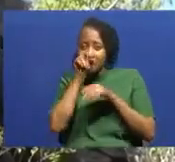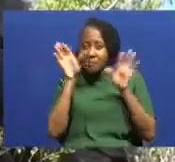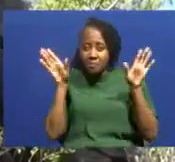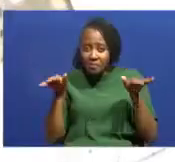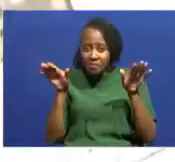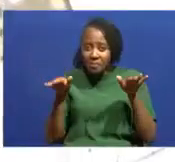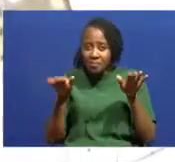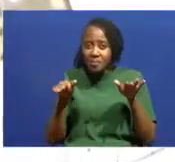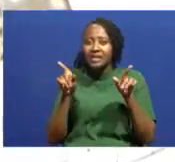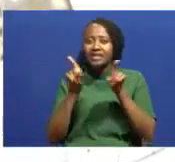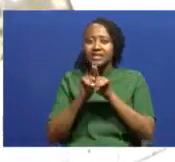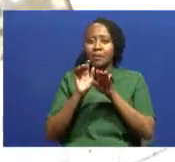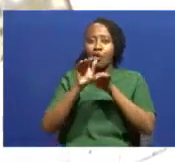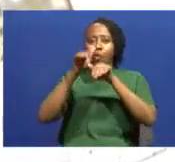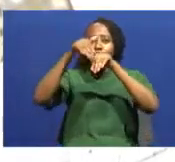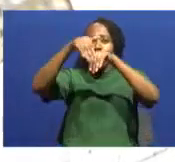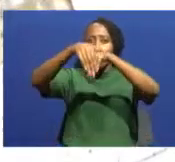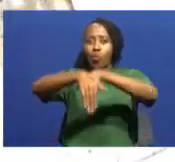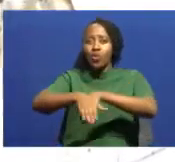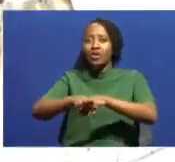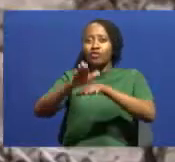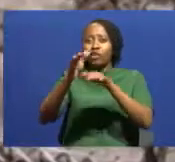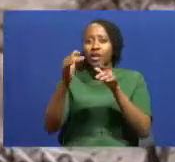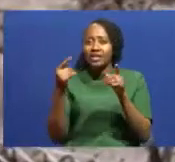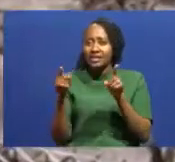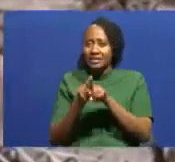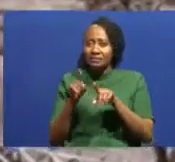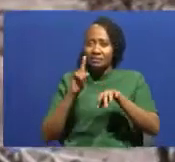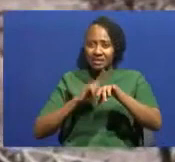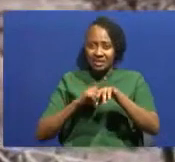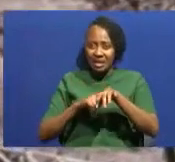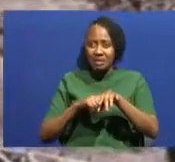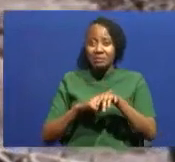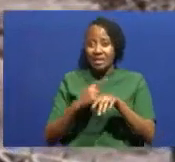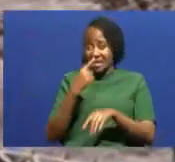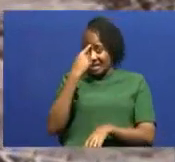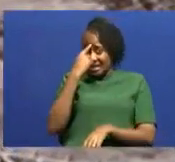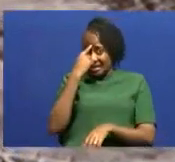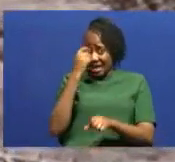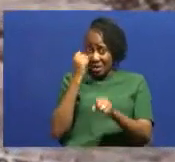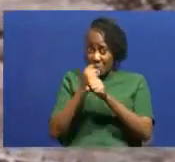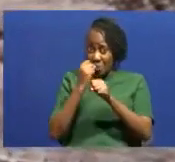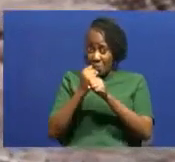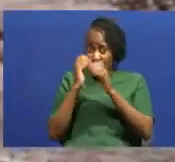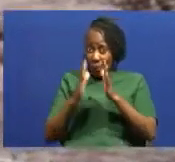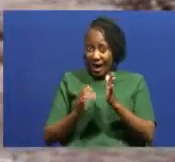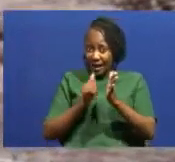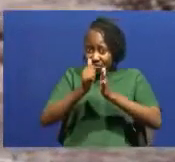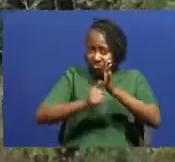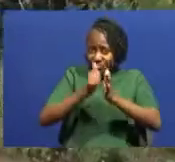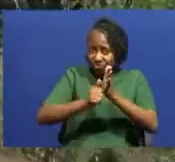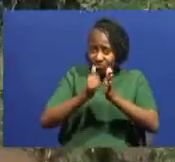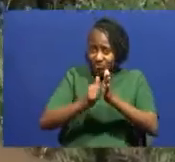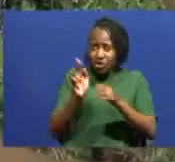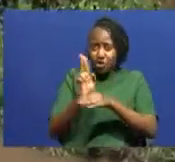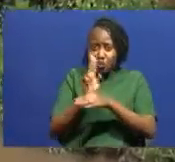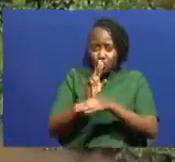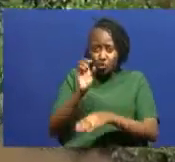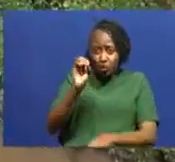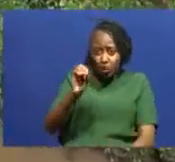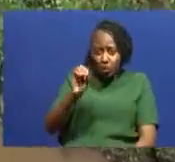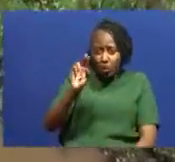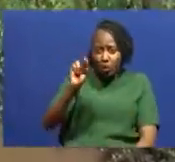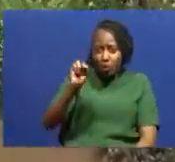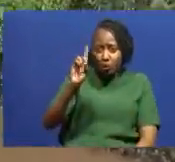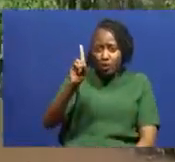waterfowl, making it a hunting and ritual area. Indian railway workers are recorded as using Ondiri as a ritual